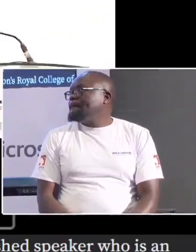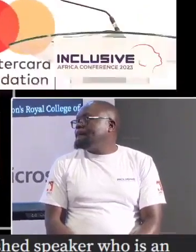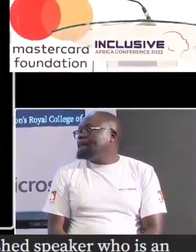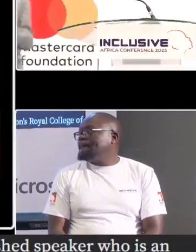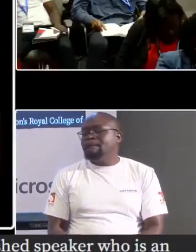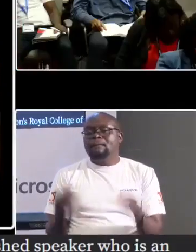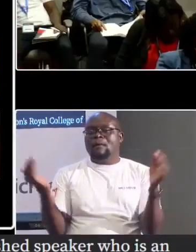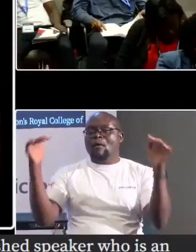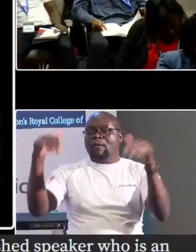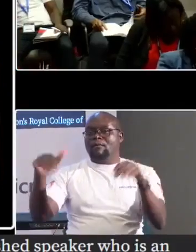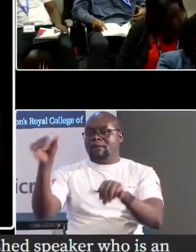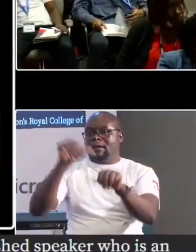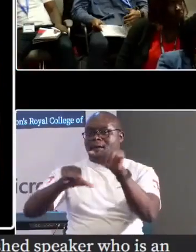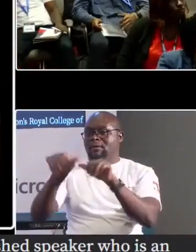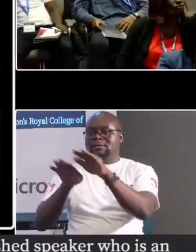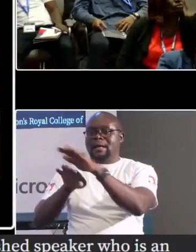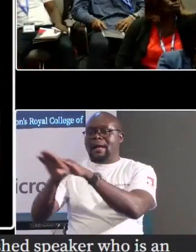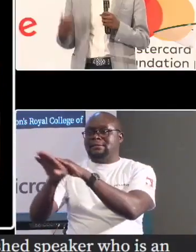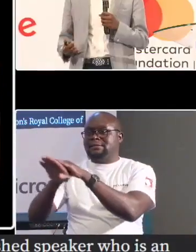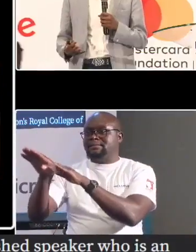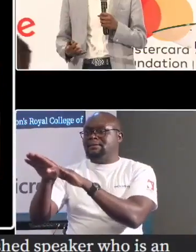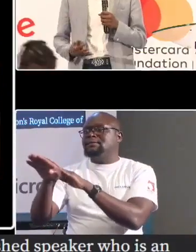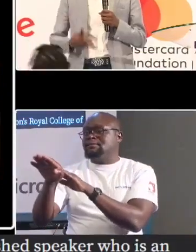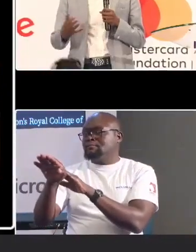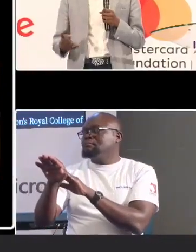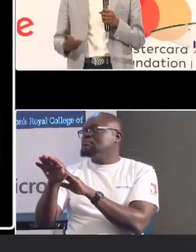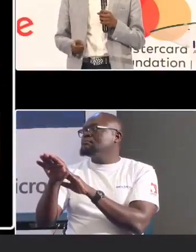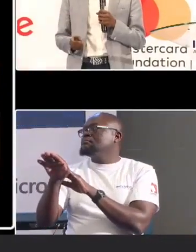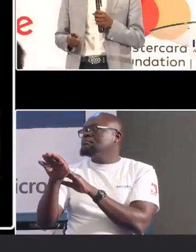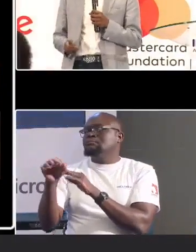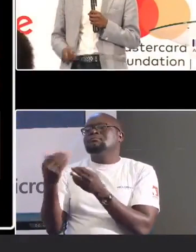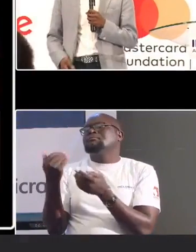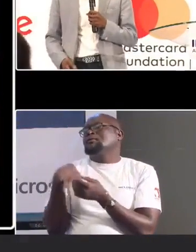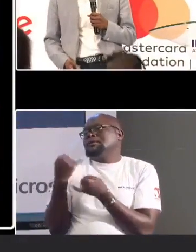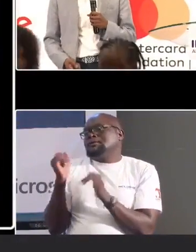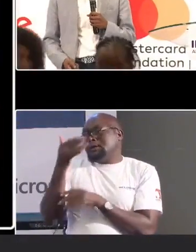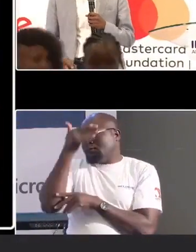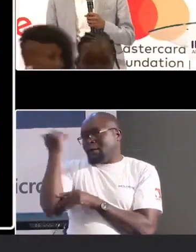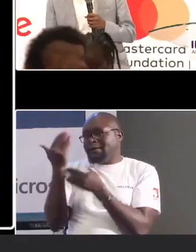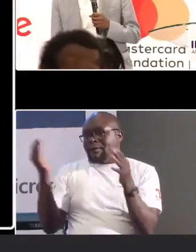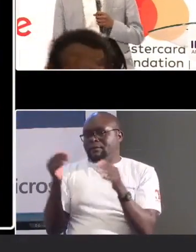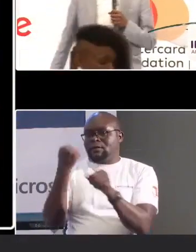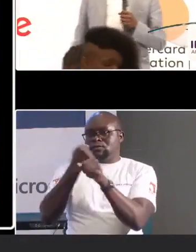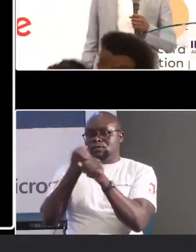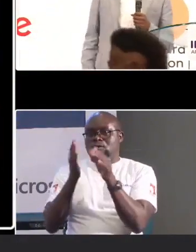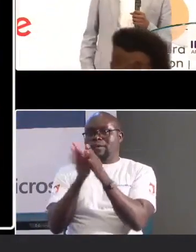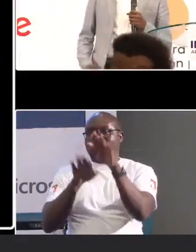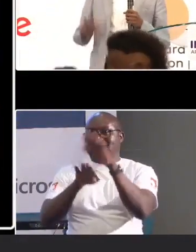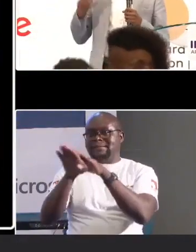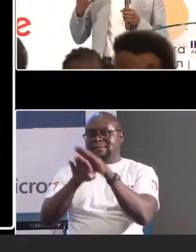On a conference about accessibility, of course, we're going to forget something to do with accessibility.